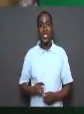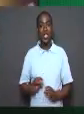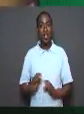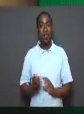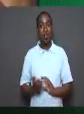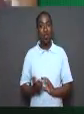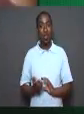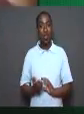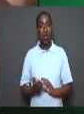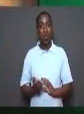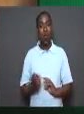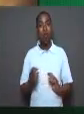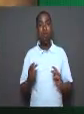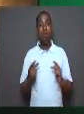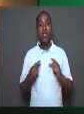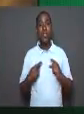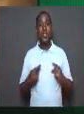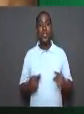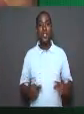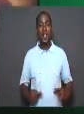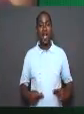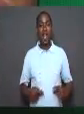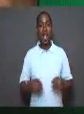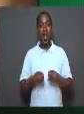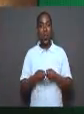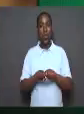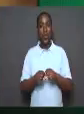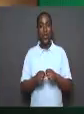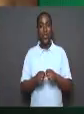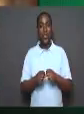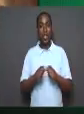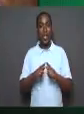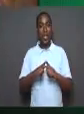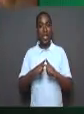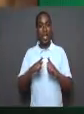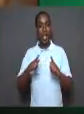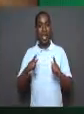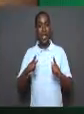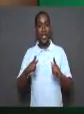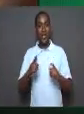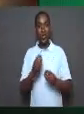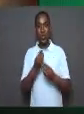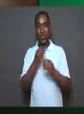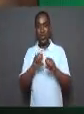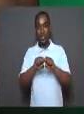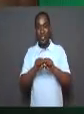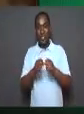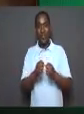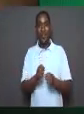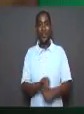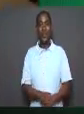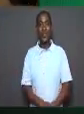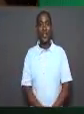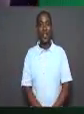the physical breakdown of large pieces of food. The teeth